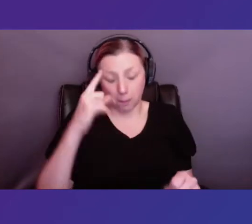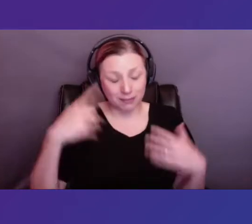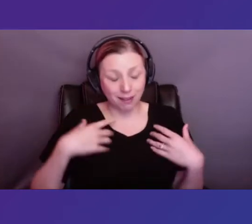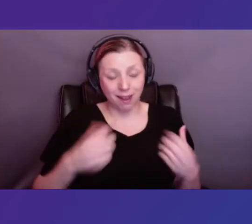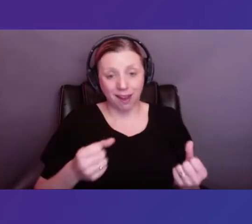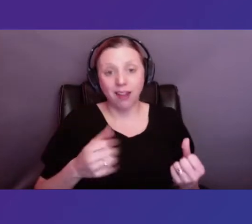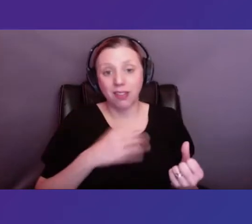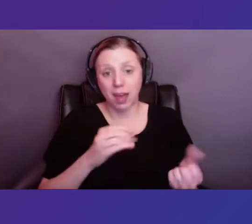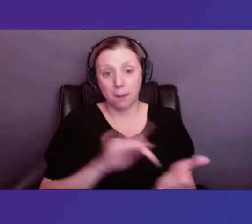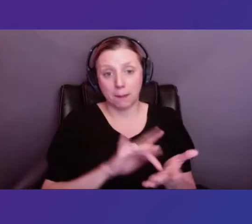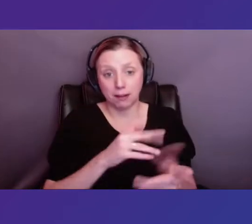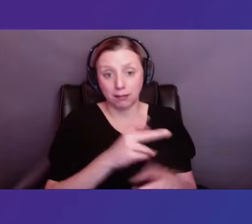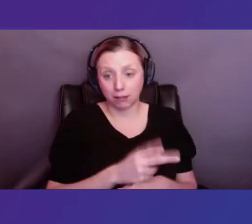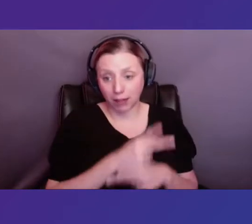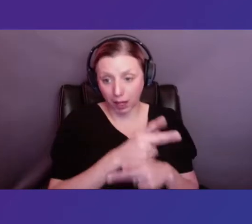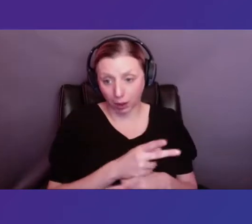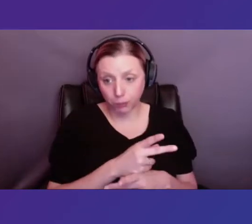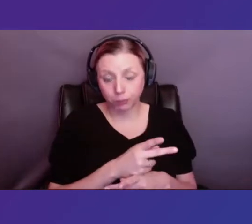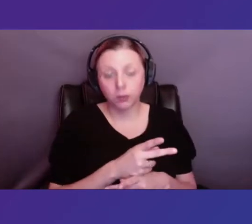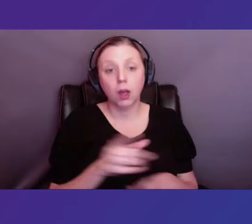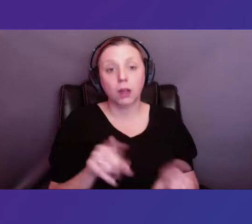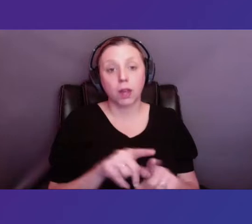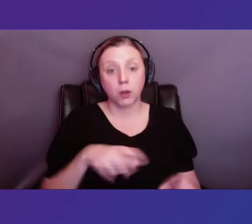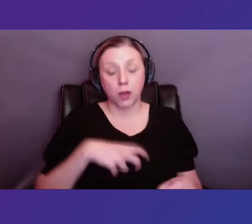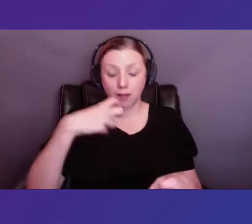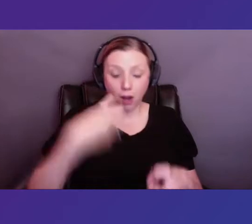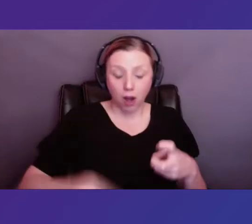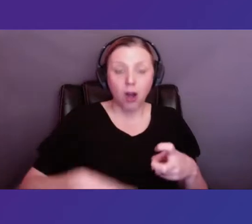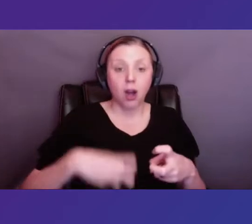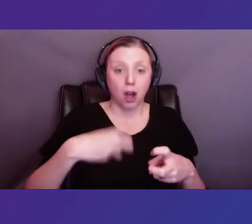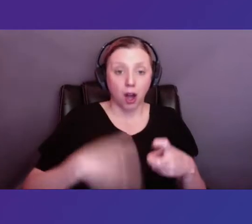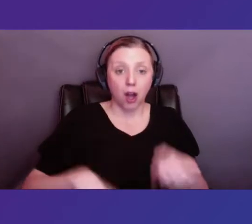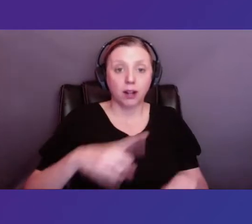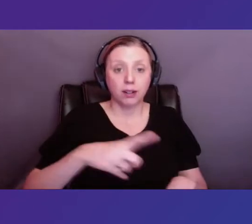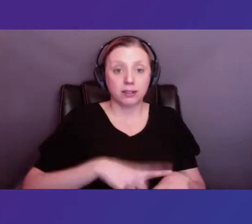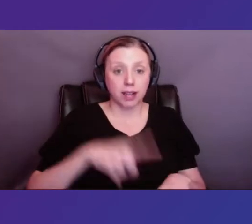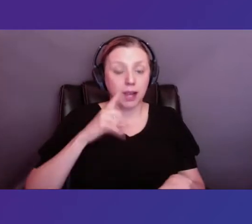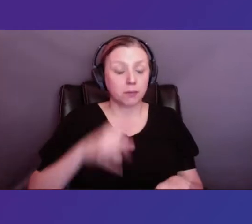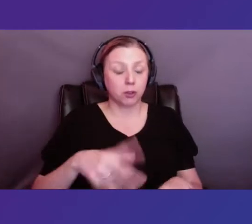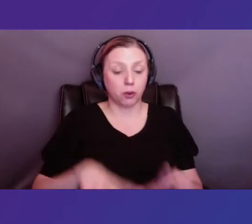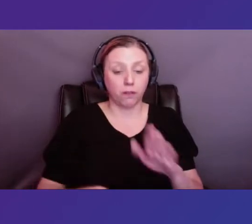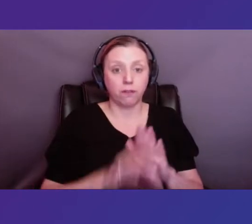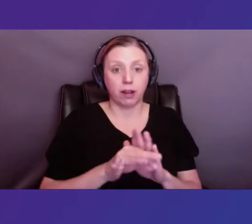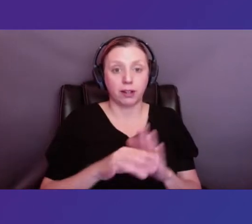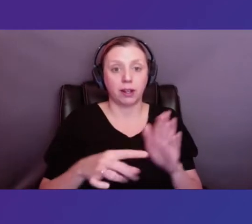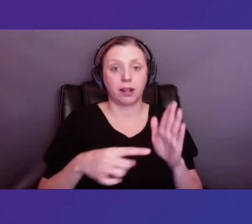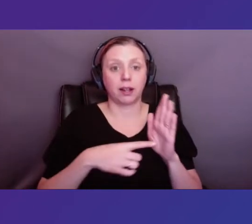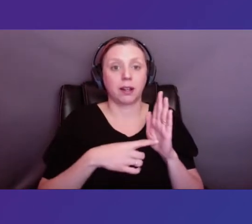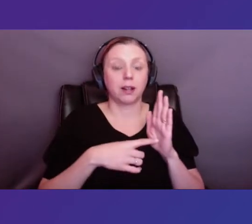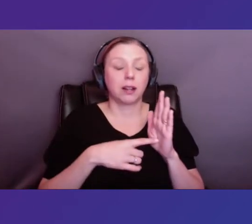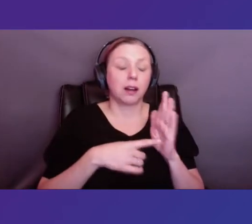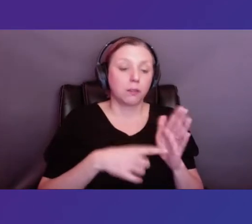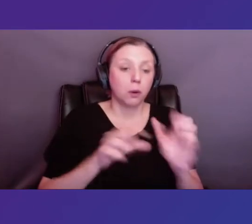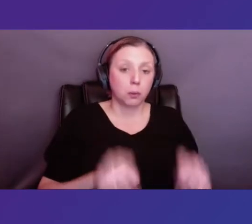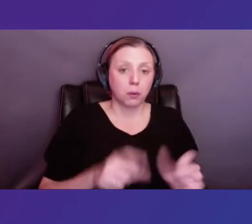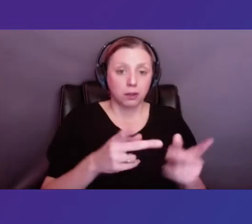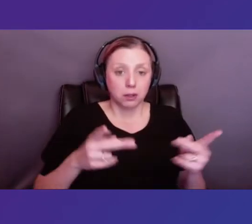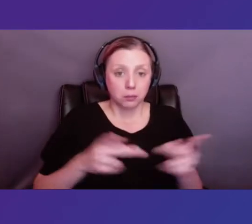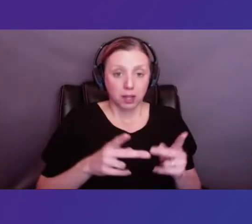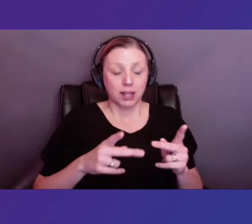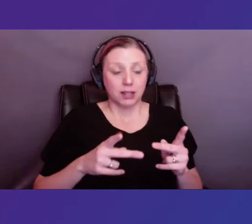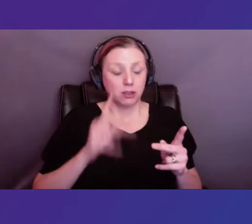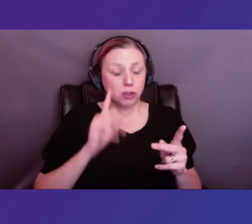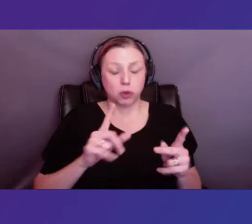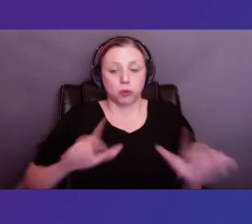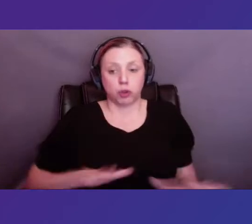and have difficulty locating affordable space to develop and present their work. On top of